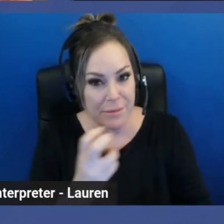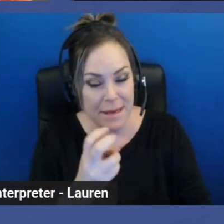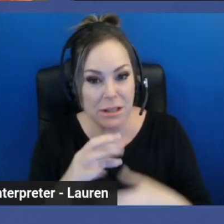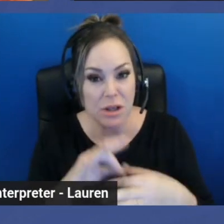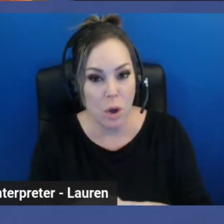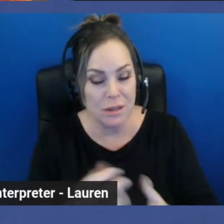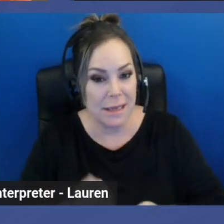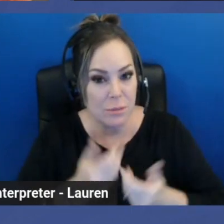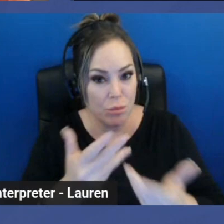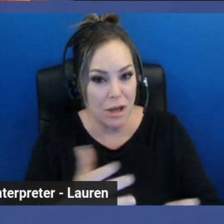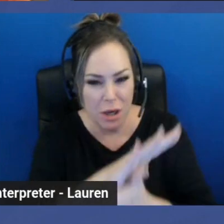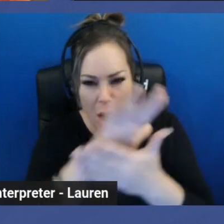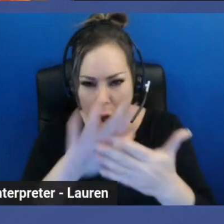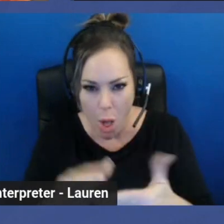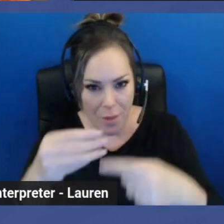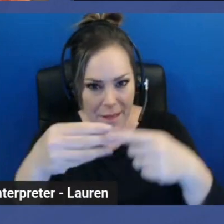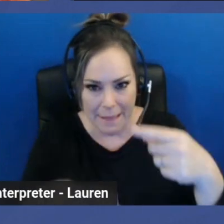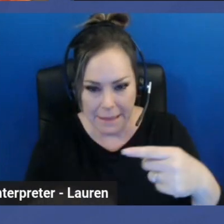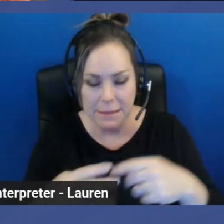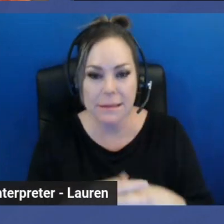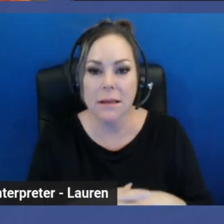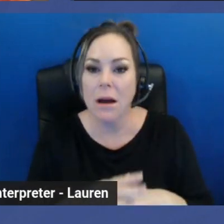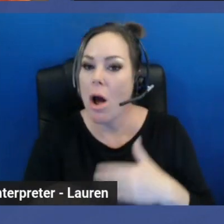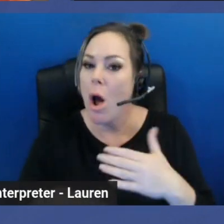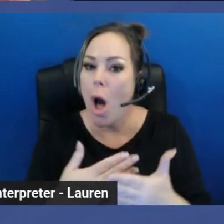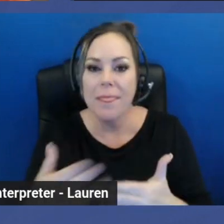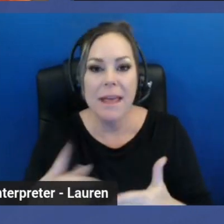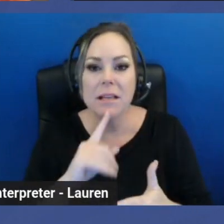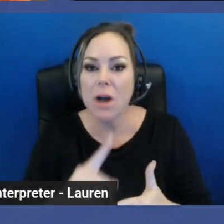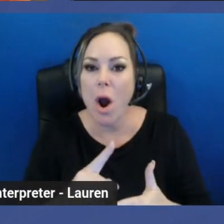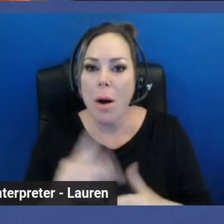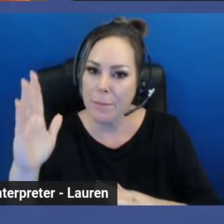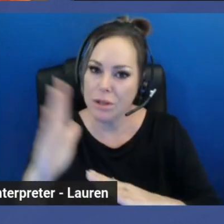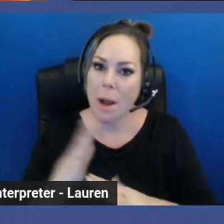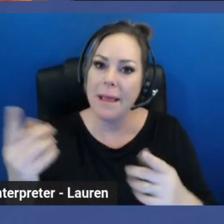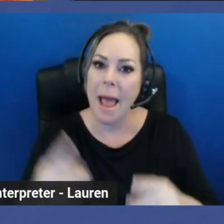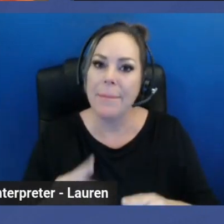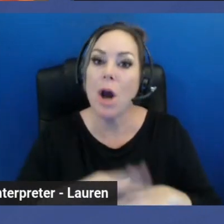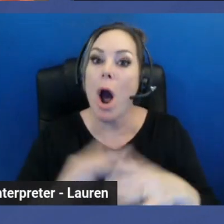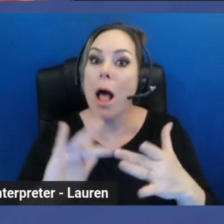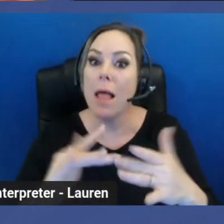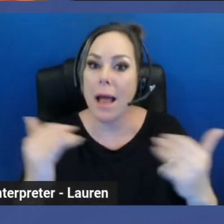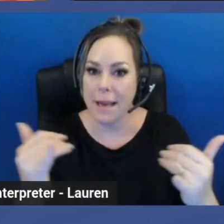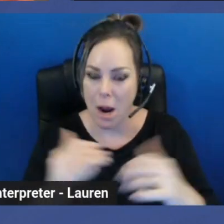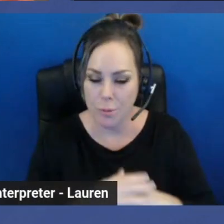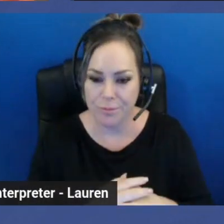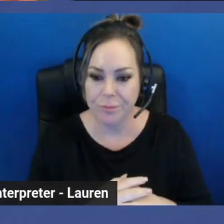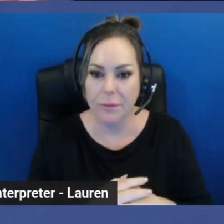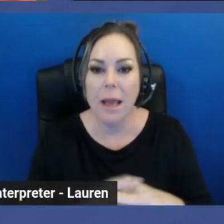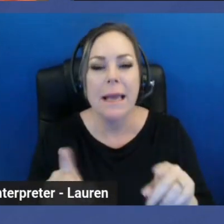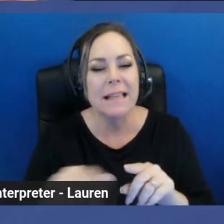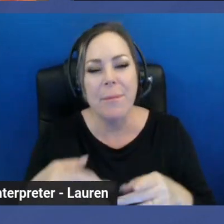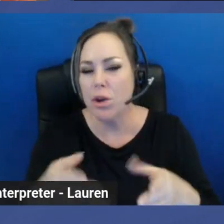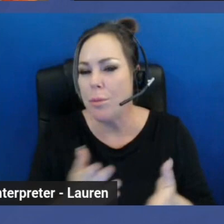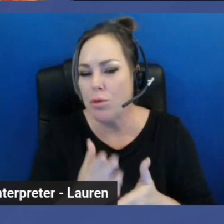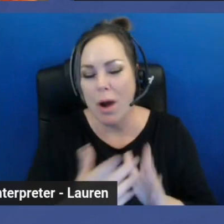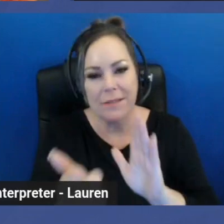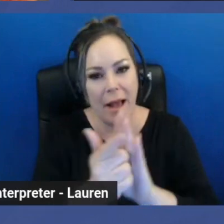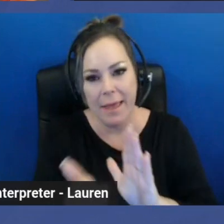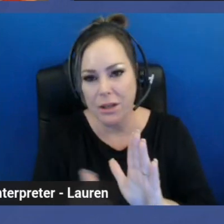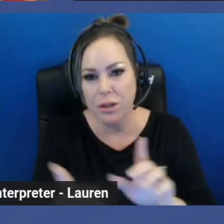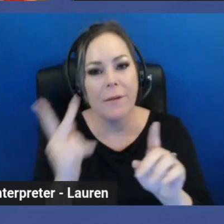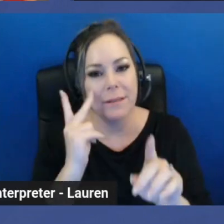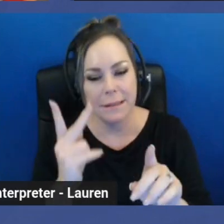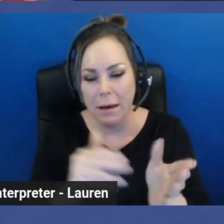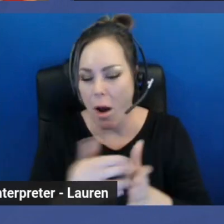association, expression, the whole list. These are all things that are predominantly happening online now. And like other human rights violations, as we've seen